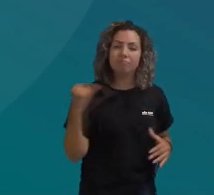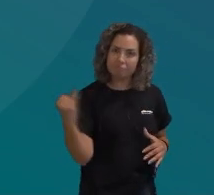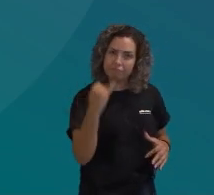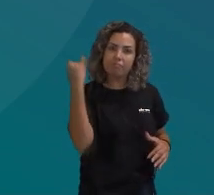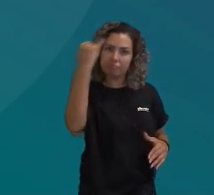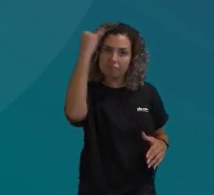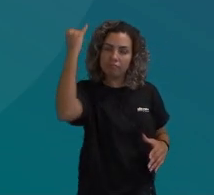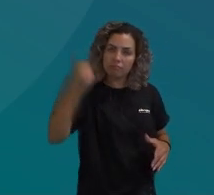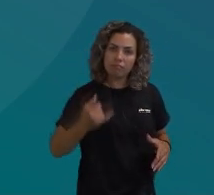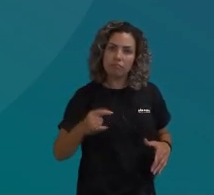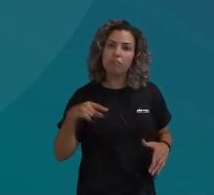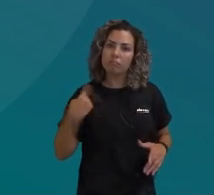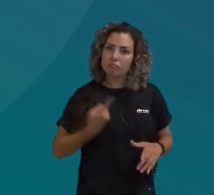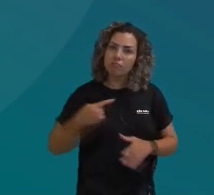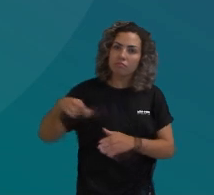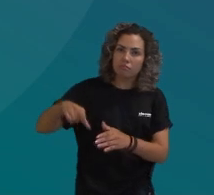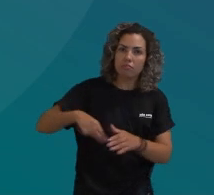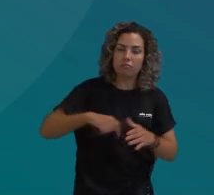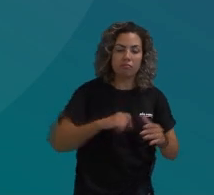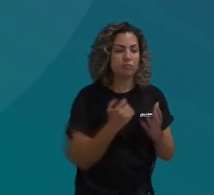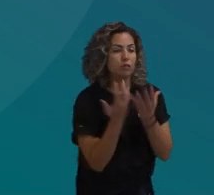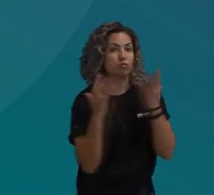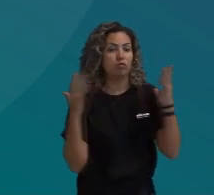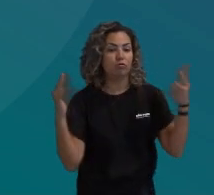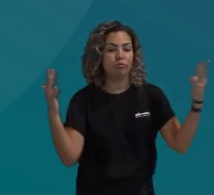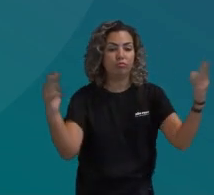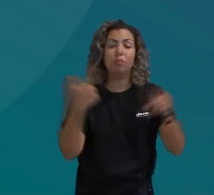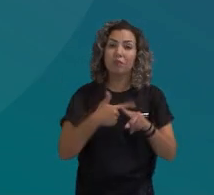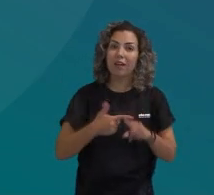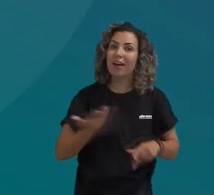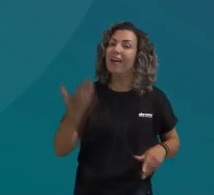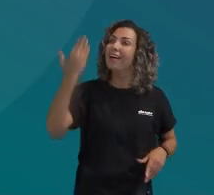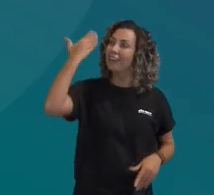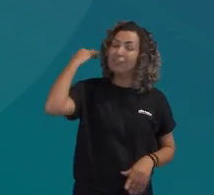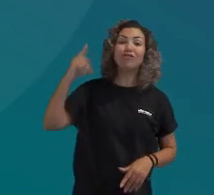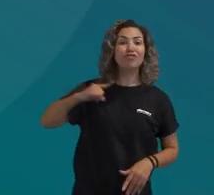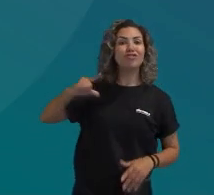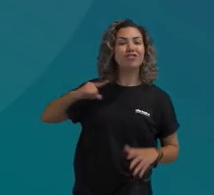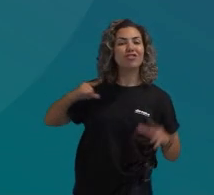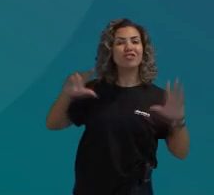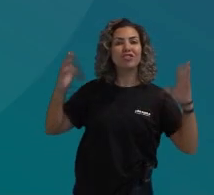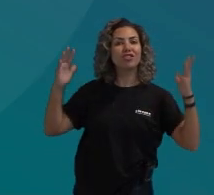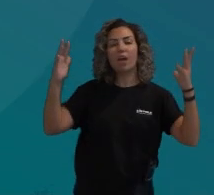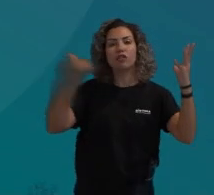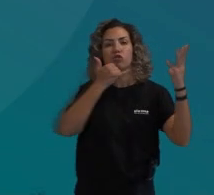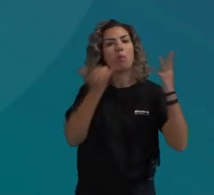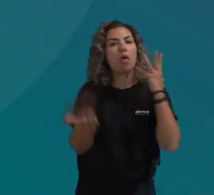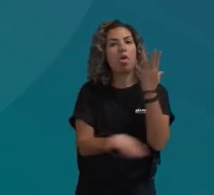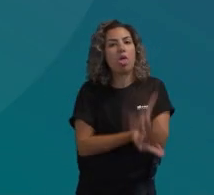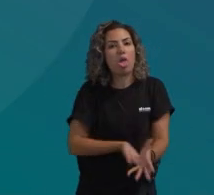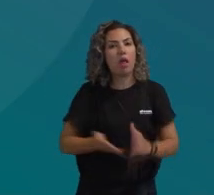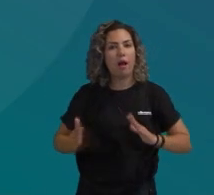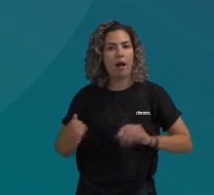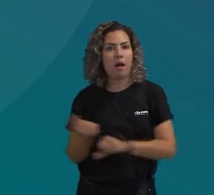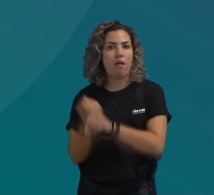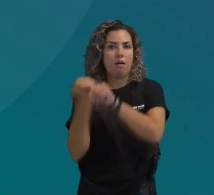there before the informal settlements. And as you can see,